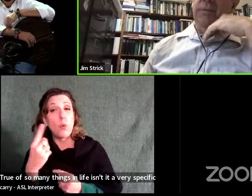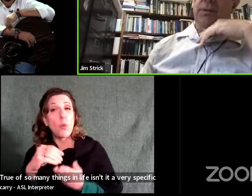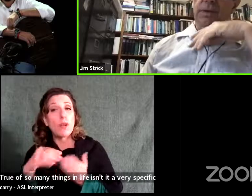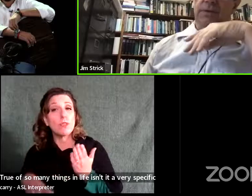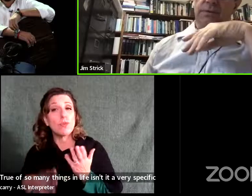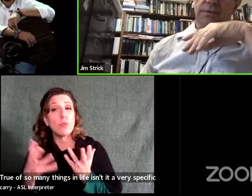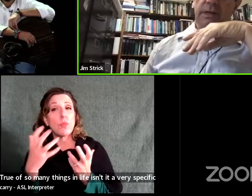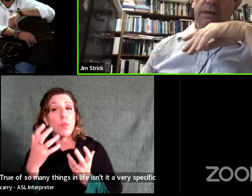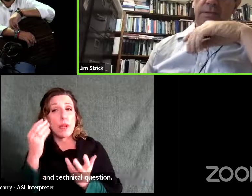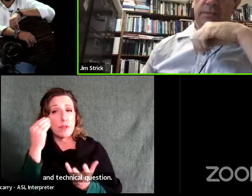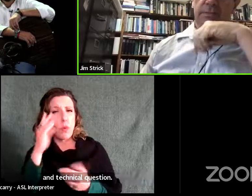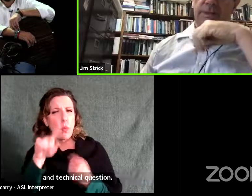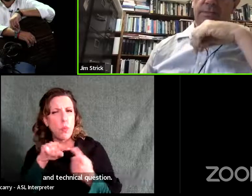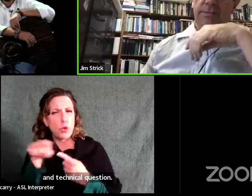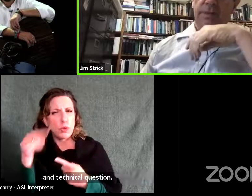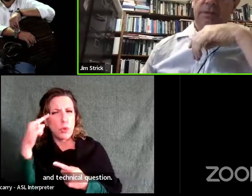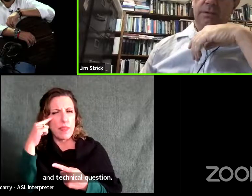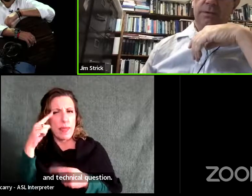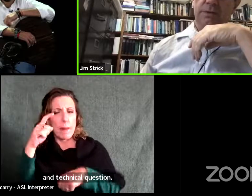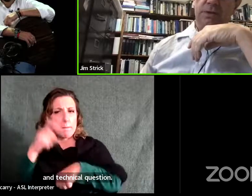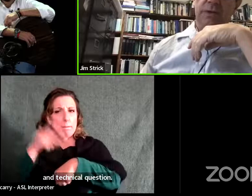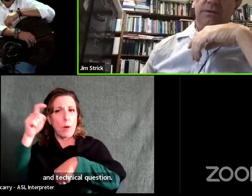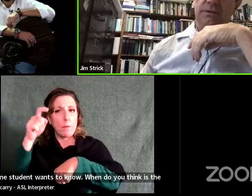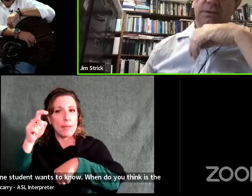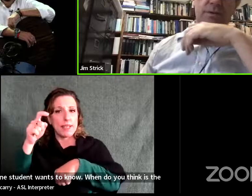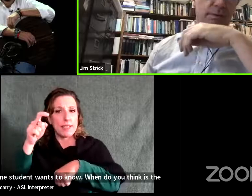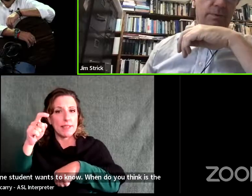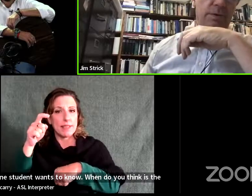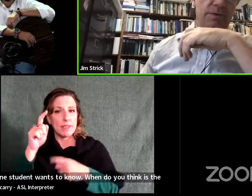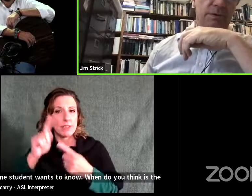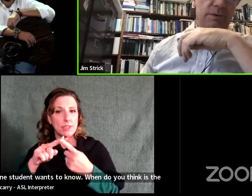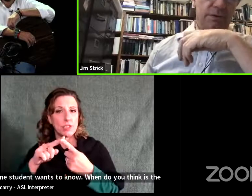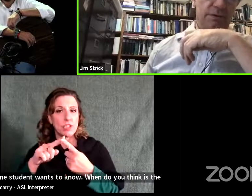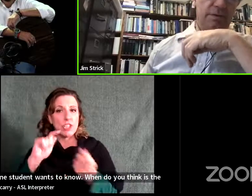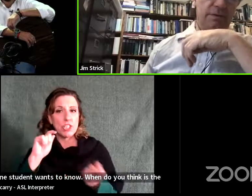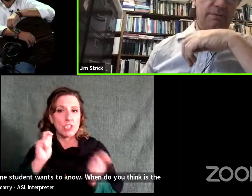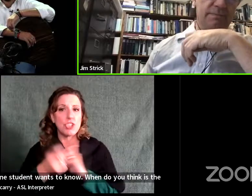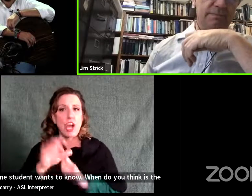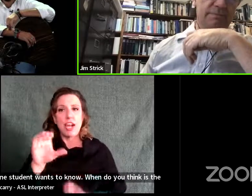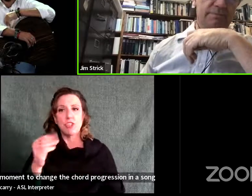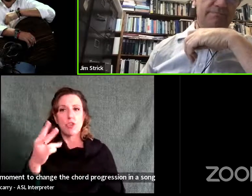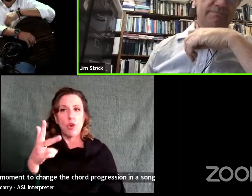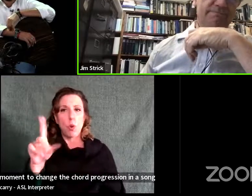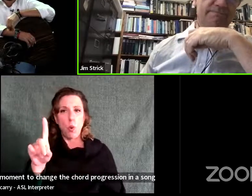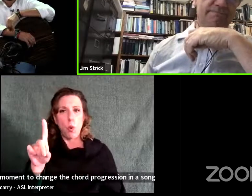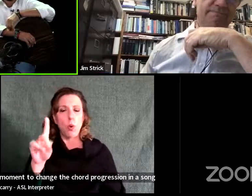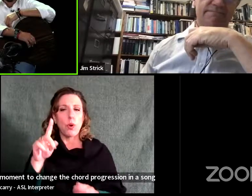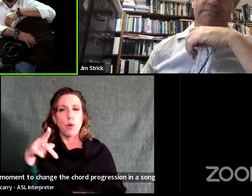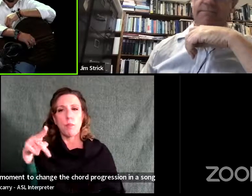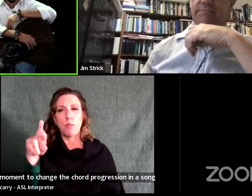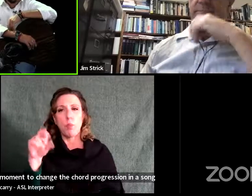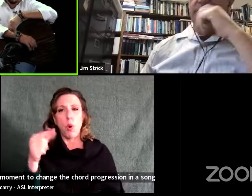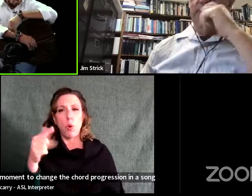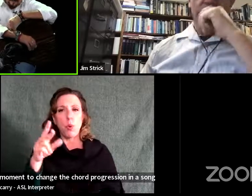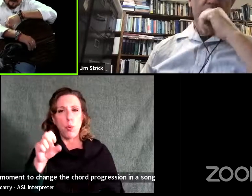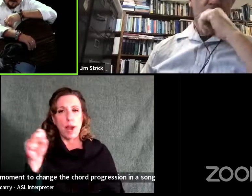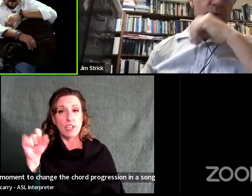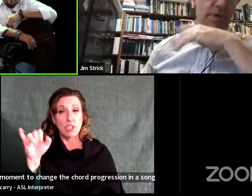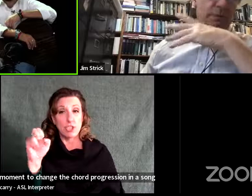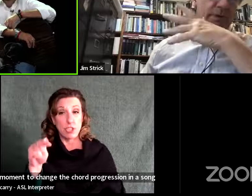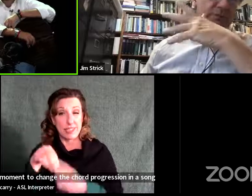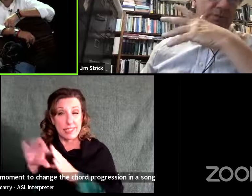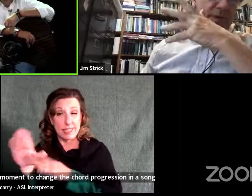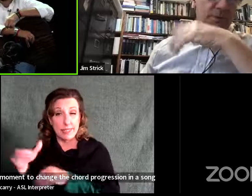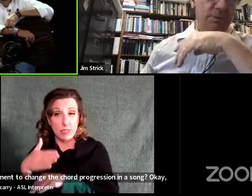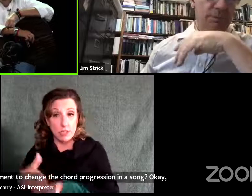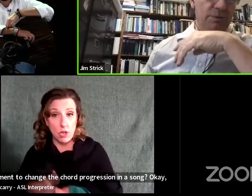know, when do you think is the moment to change the chord progression in a song? Oh, okay. It depends. Do you do